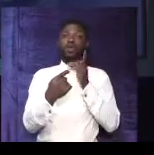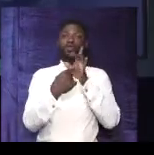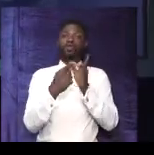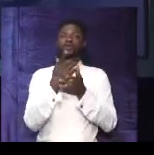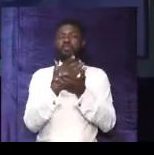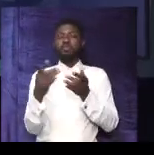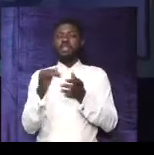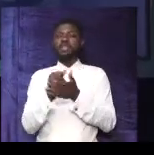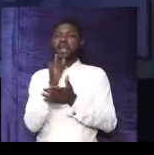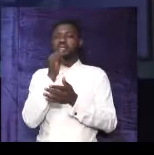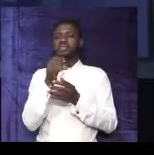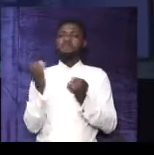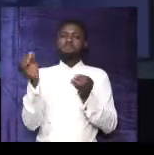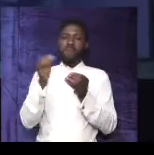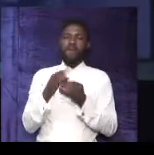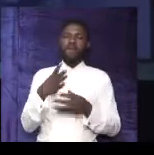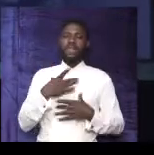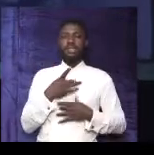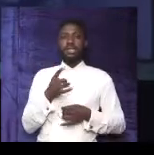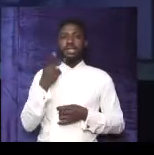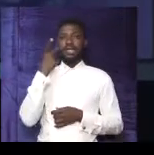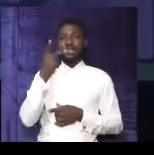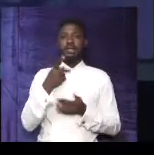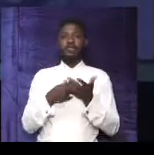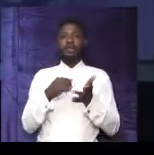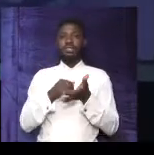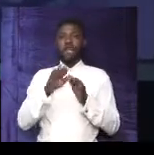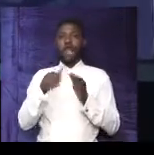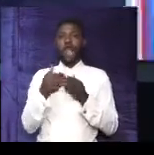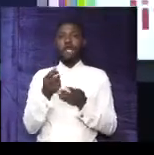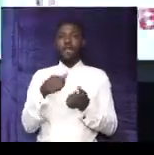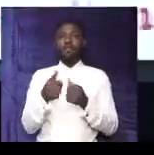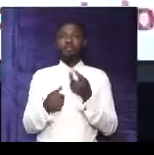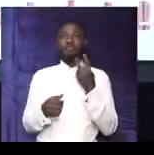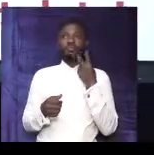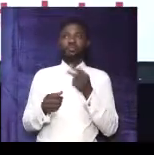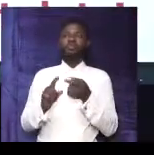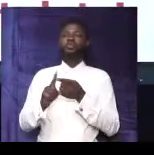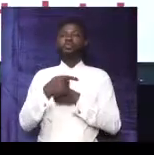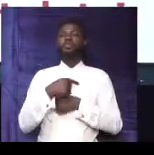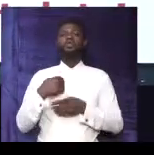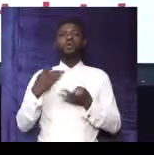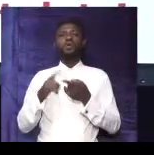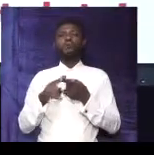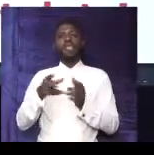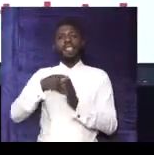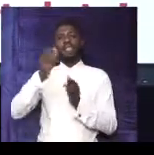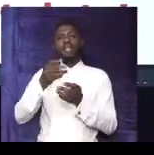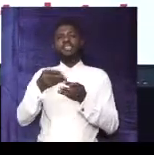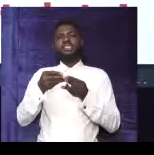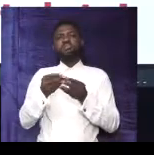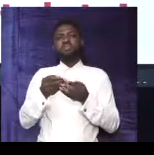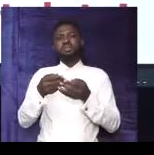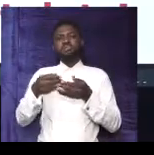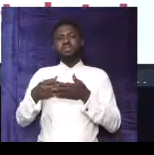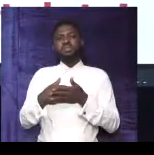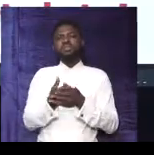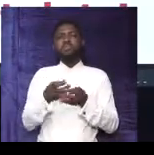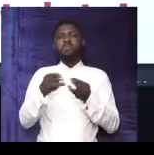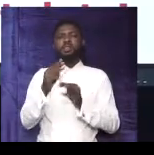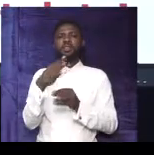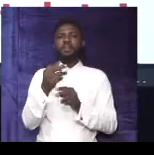you something quite interesting. Let's see what it's all about. Today we will learn a new method